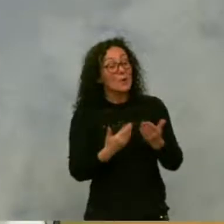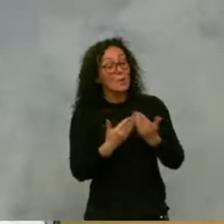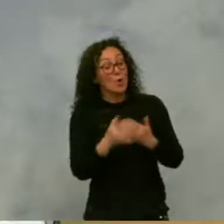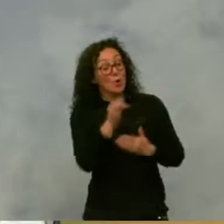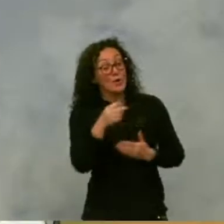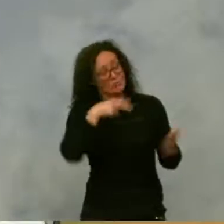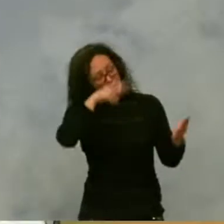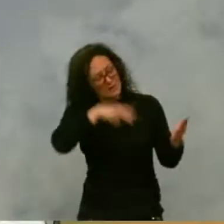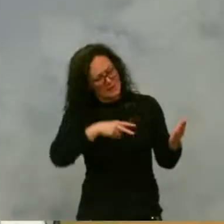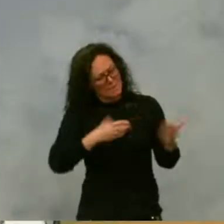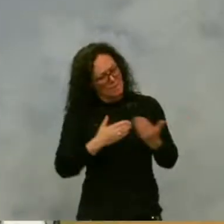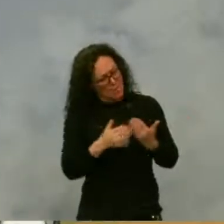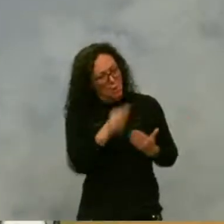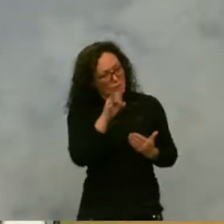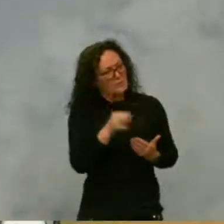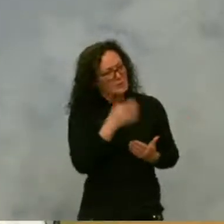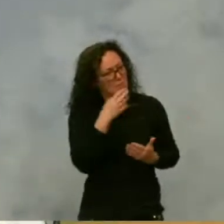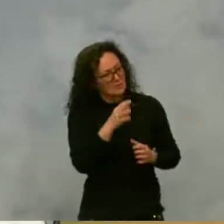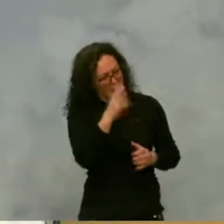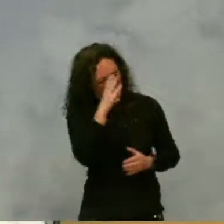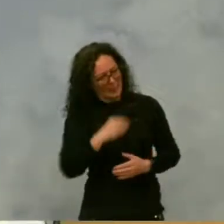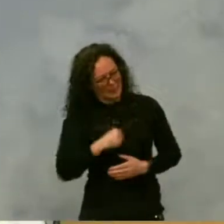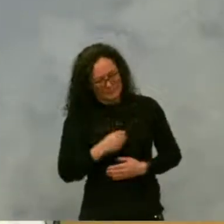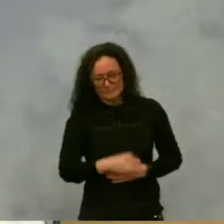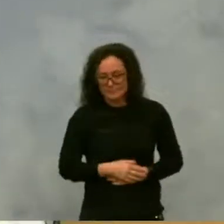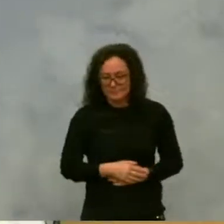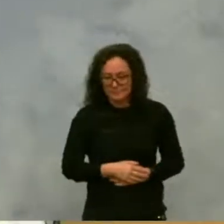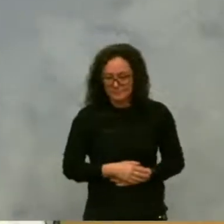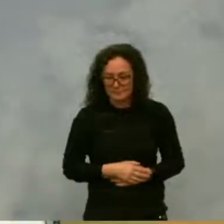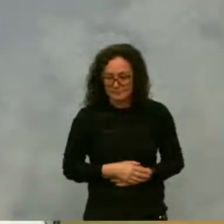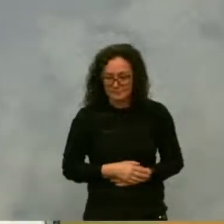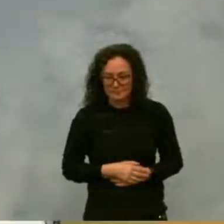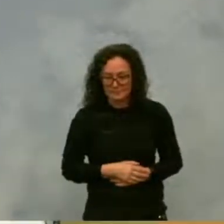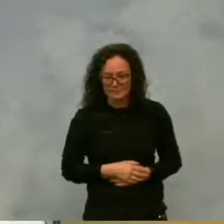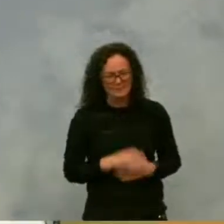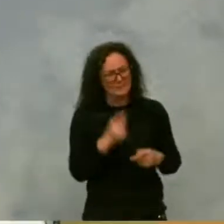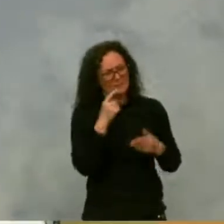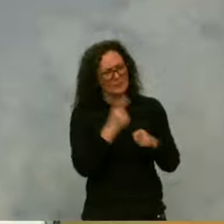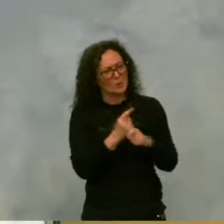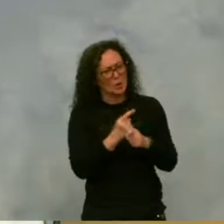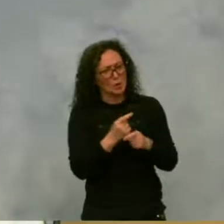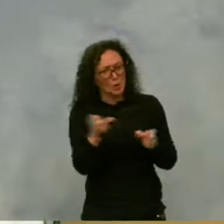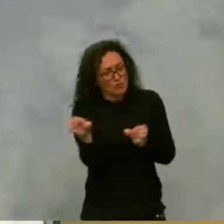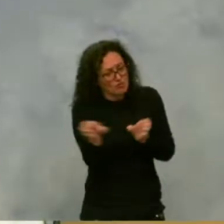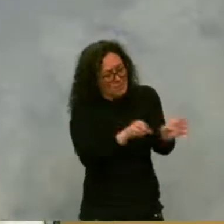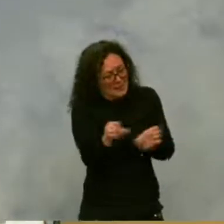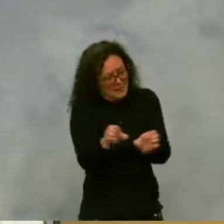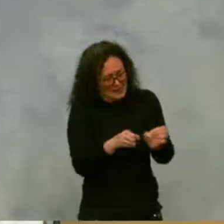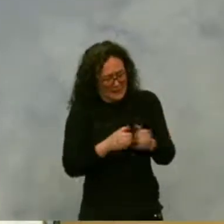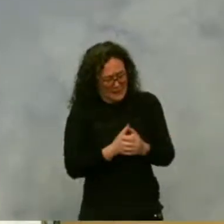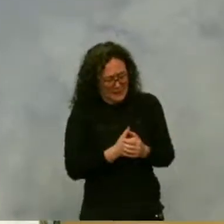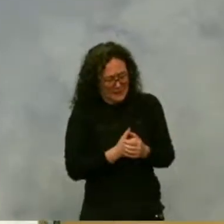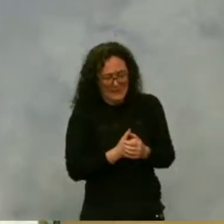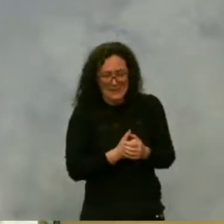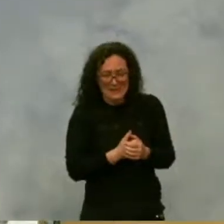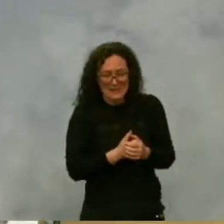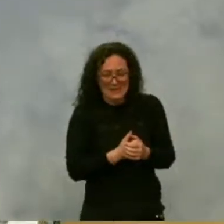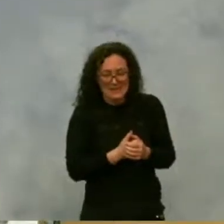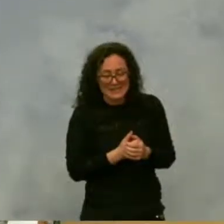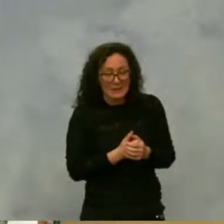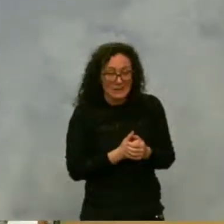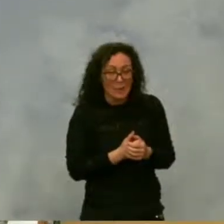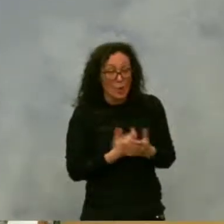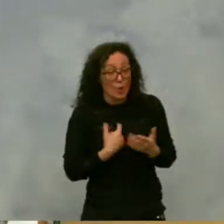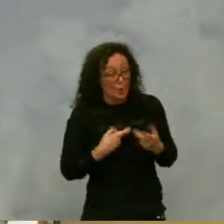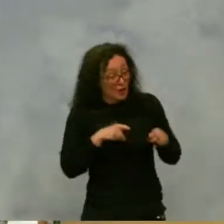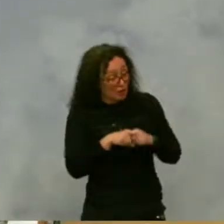back on it. Turning back to the kind of general recruitment questions, I suppose we're